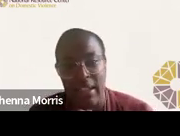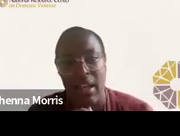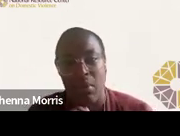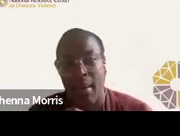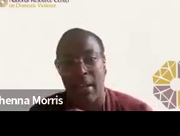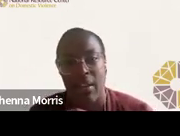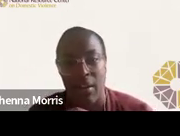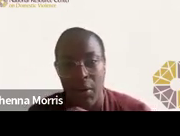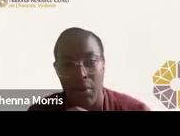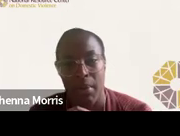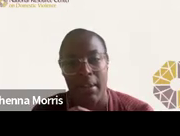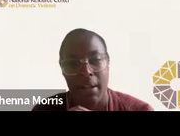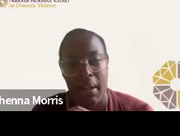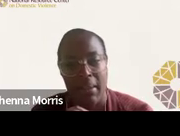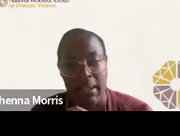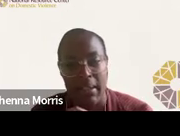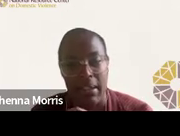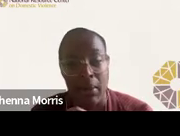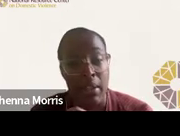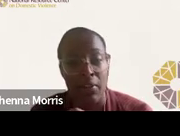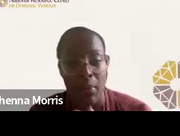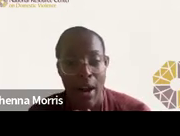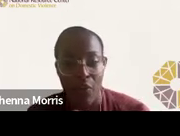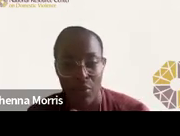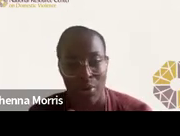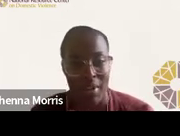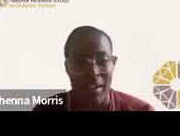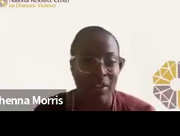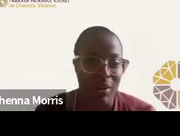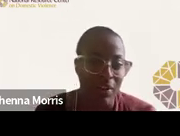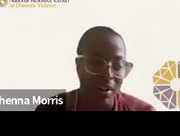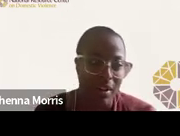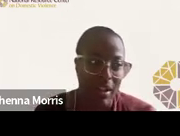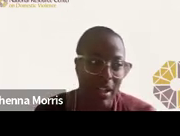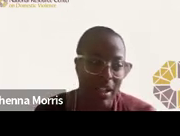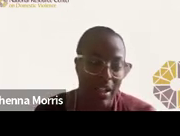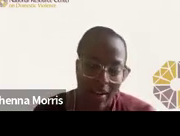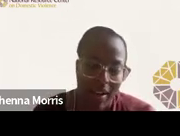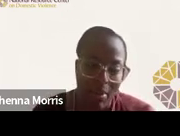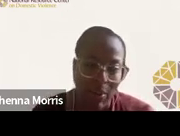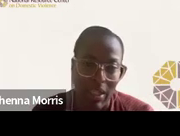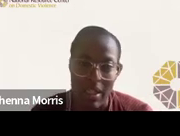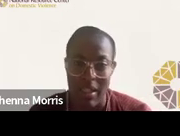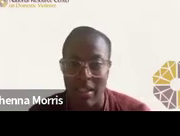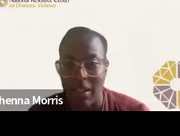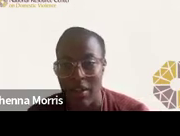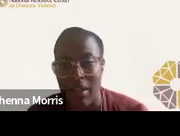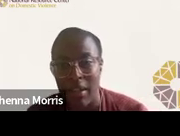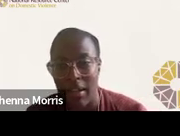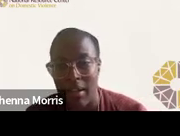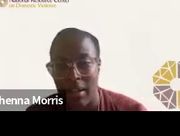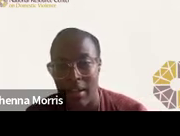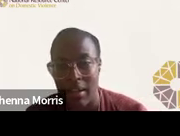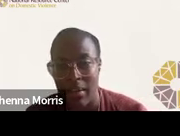minimize the violence that was happening in their home, essentially. So it is a very powerful story if you ever have the opportunity to hear